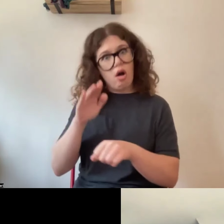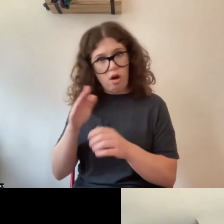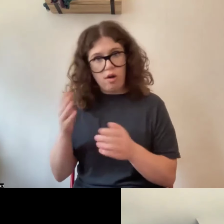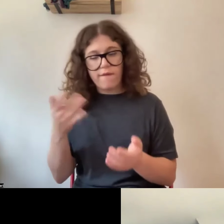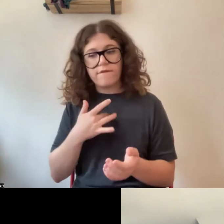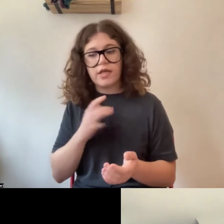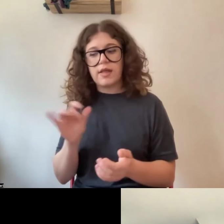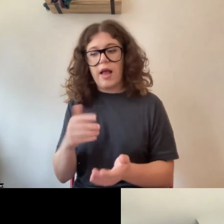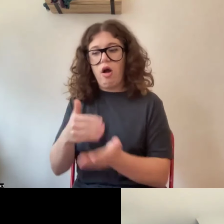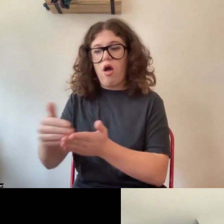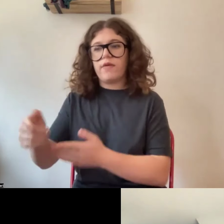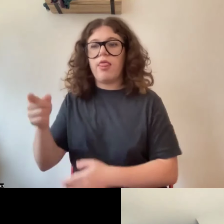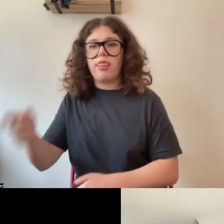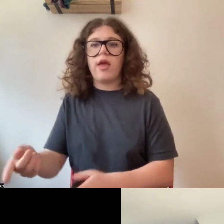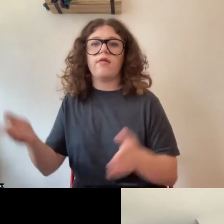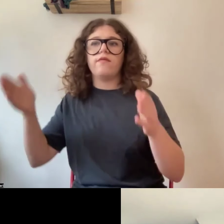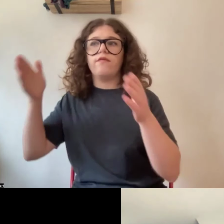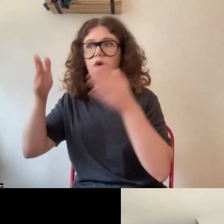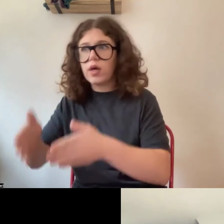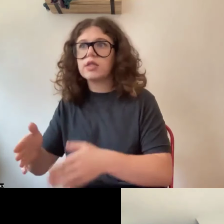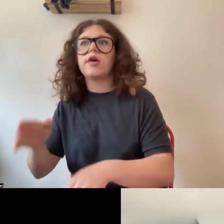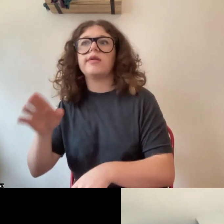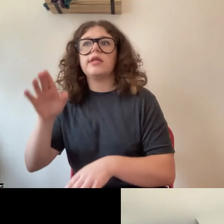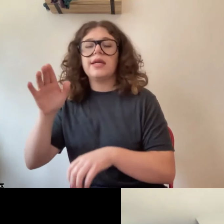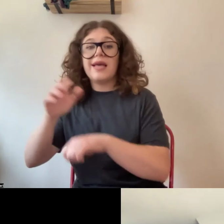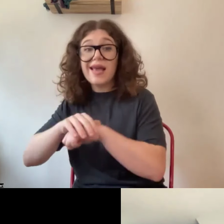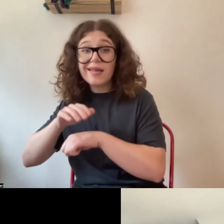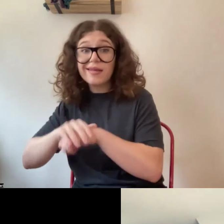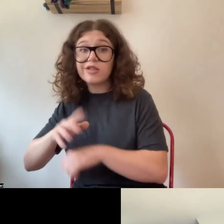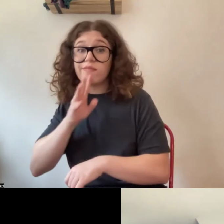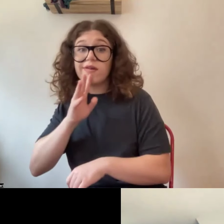often leave out Spanish speakers within the sex ed curriculum.